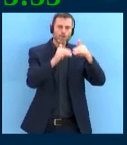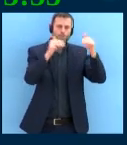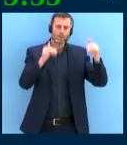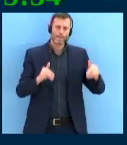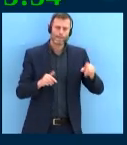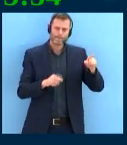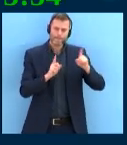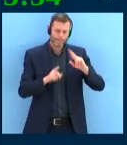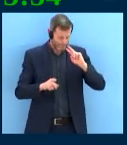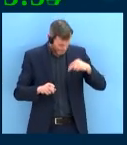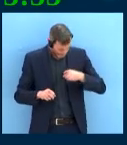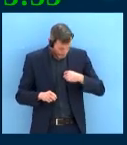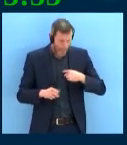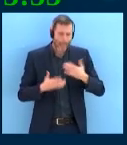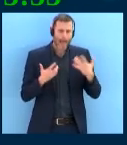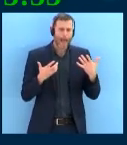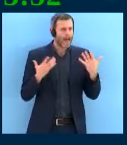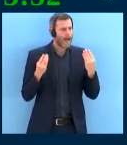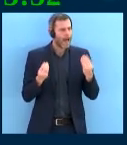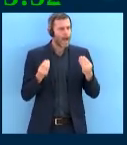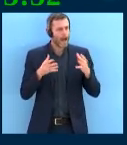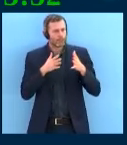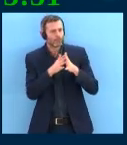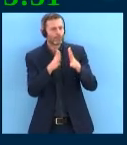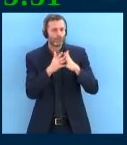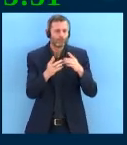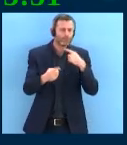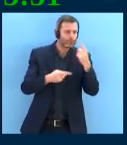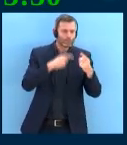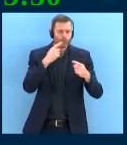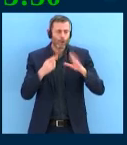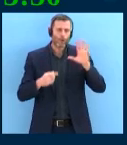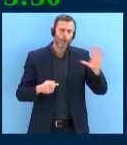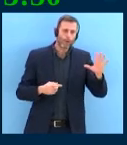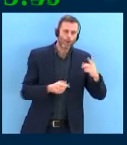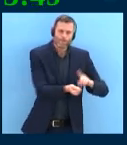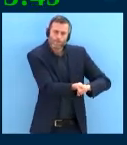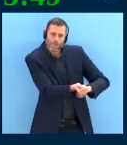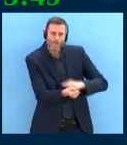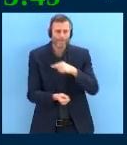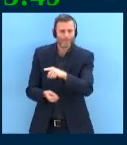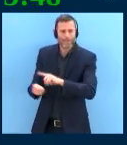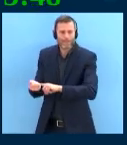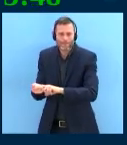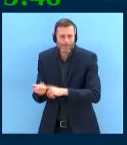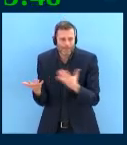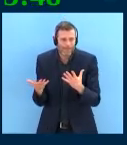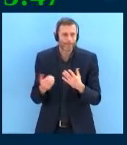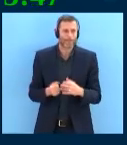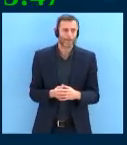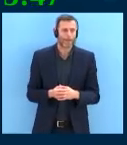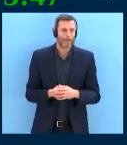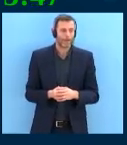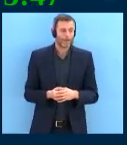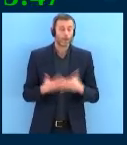to criticize the idea of framing as it has been the standard. Change and inclusion is still only a project and